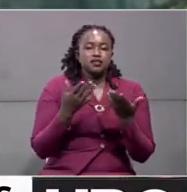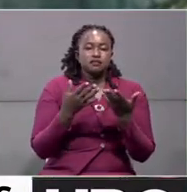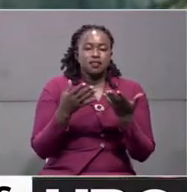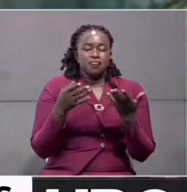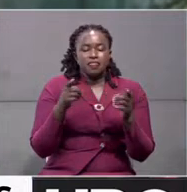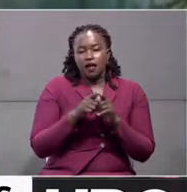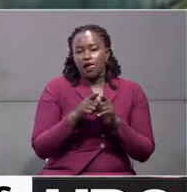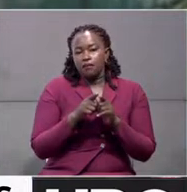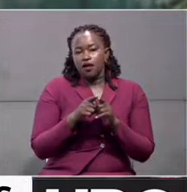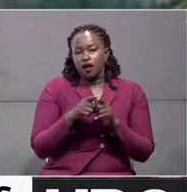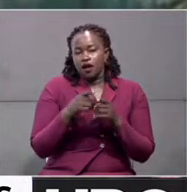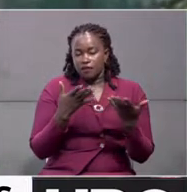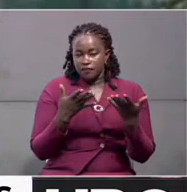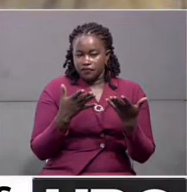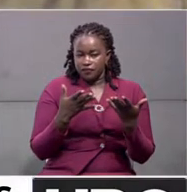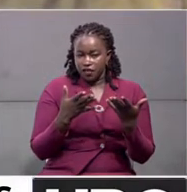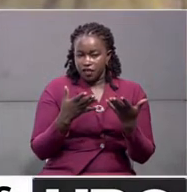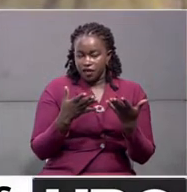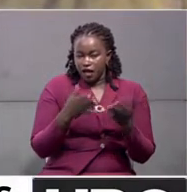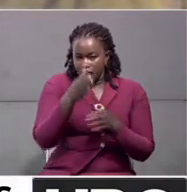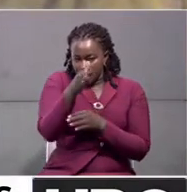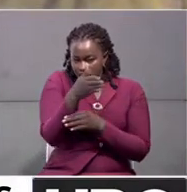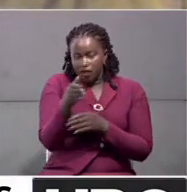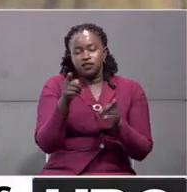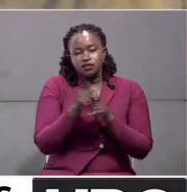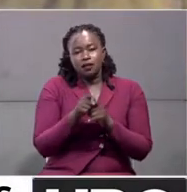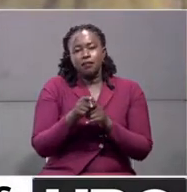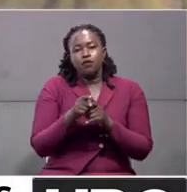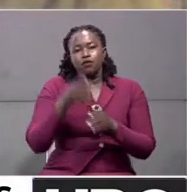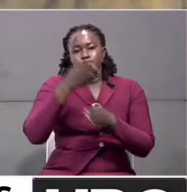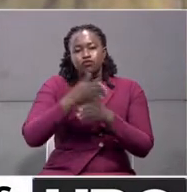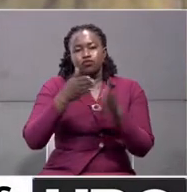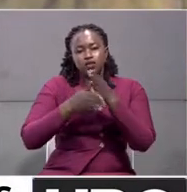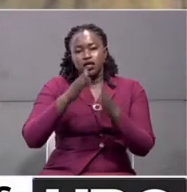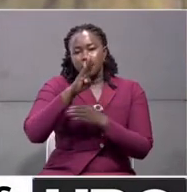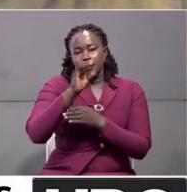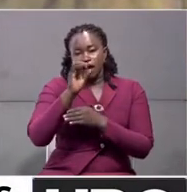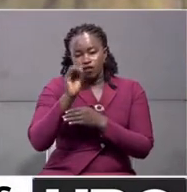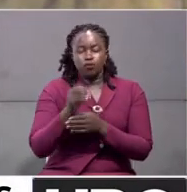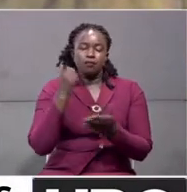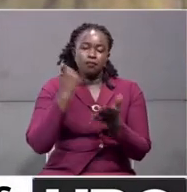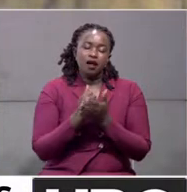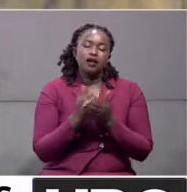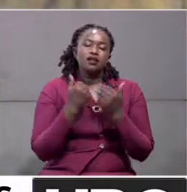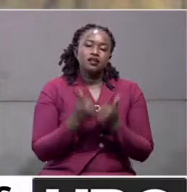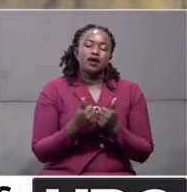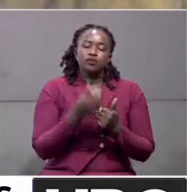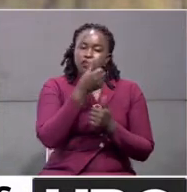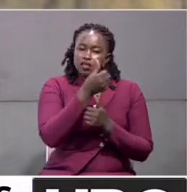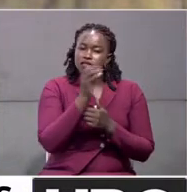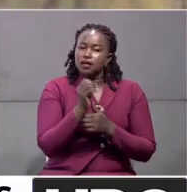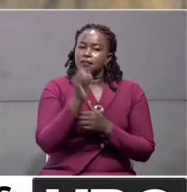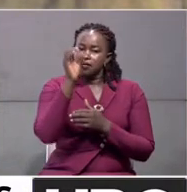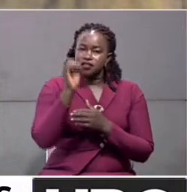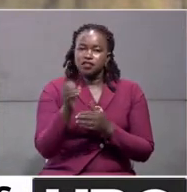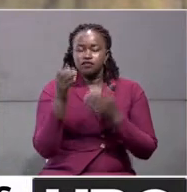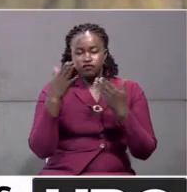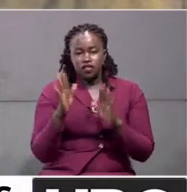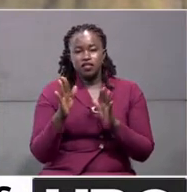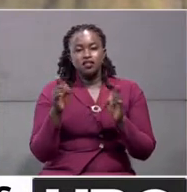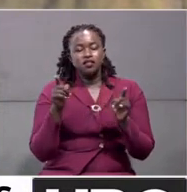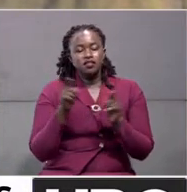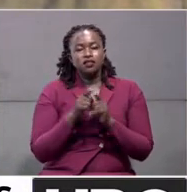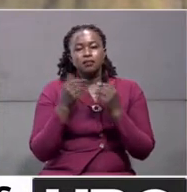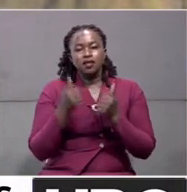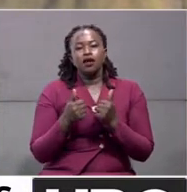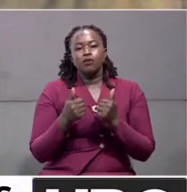animal hospital, and building a biobank. Right now, the project is at 60% completion. 60% completion. And this is a